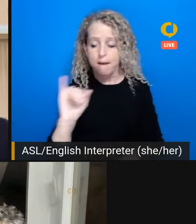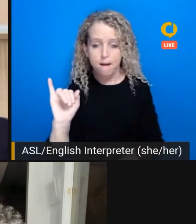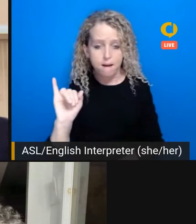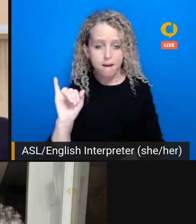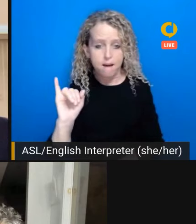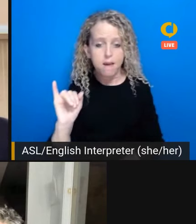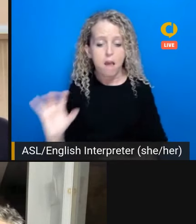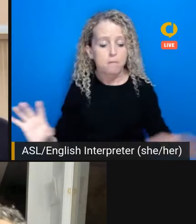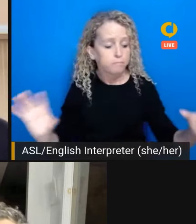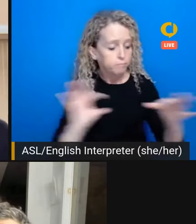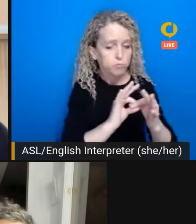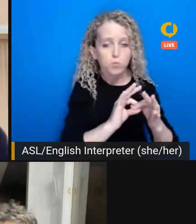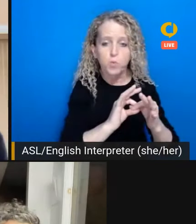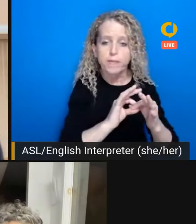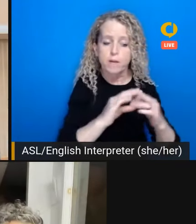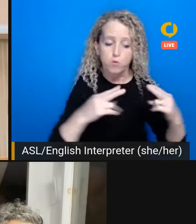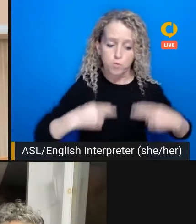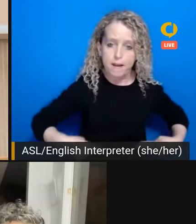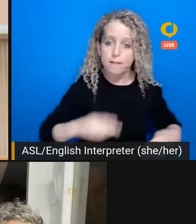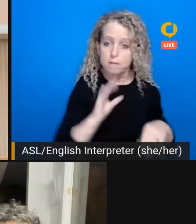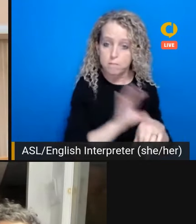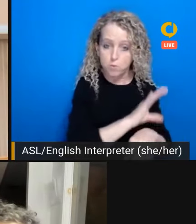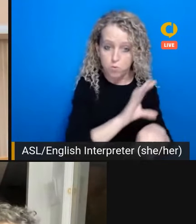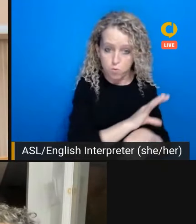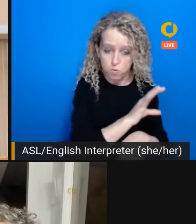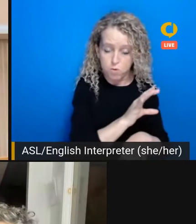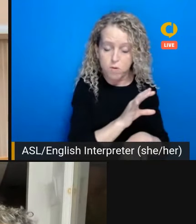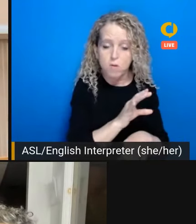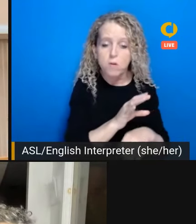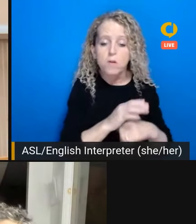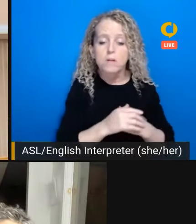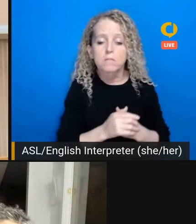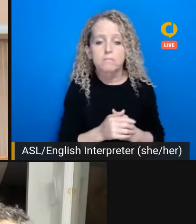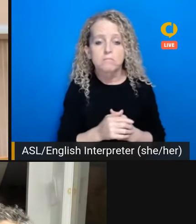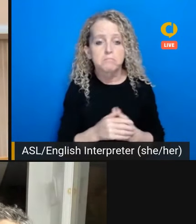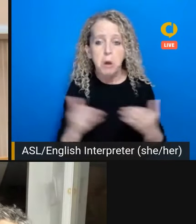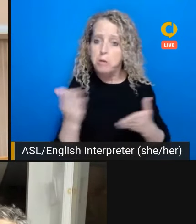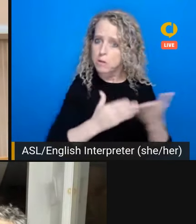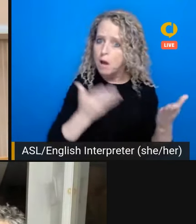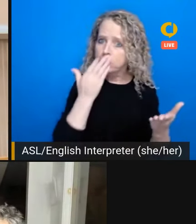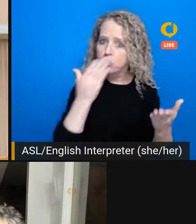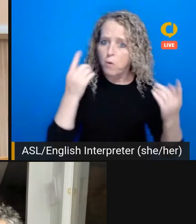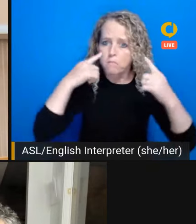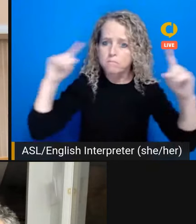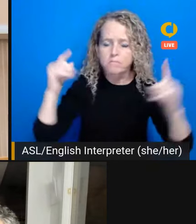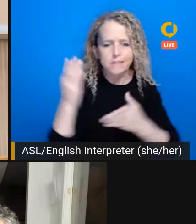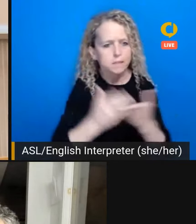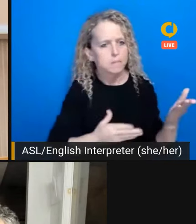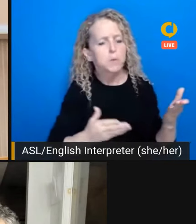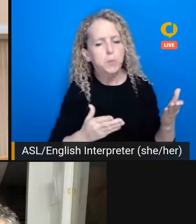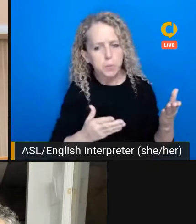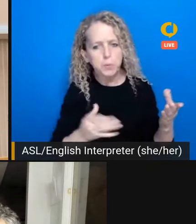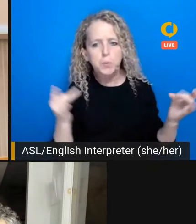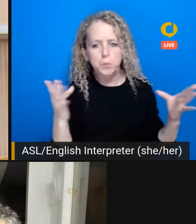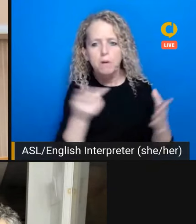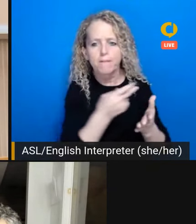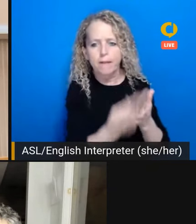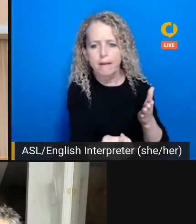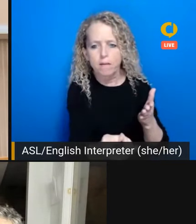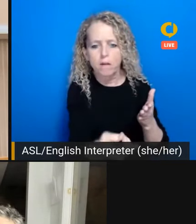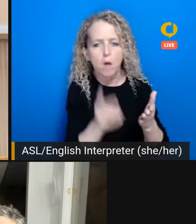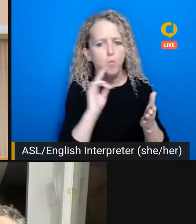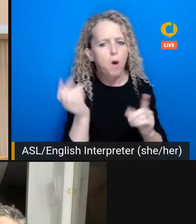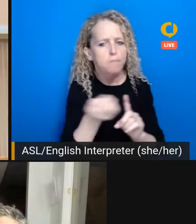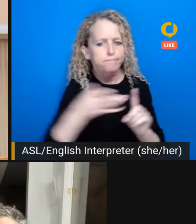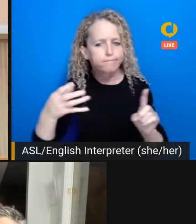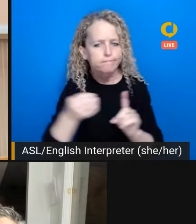interaction mechanisms, we see a couple of marked successes and a couple of marked failures. I will talk about those, but maybe not right now, because